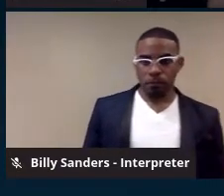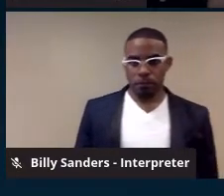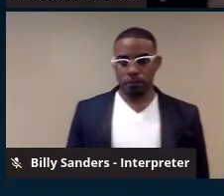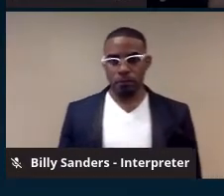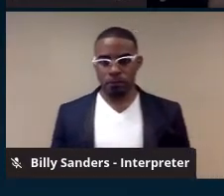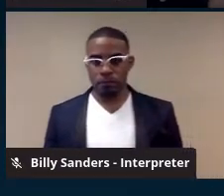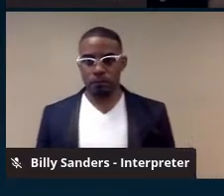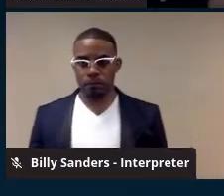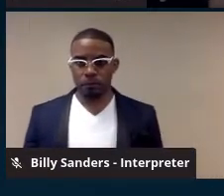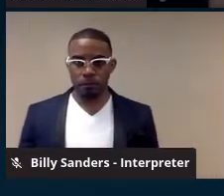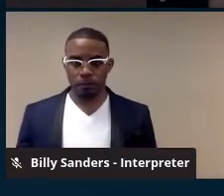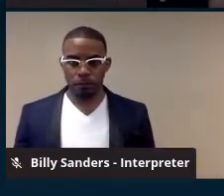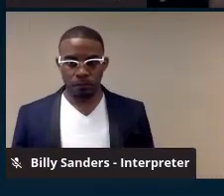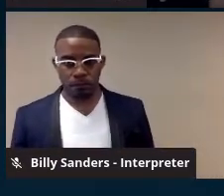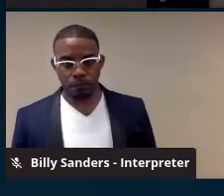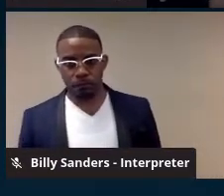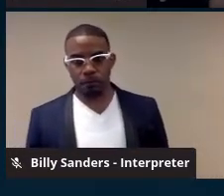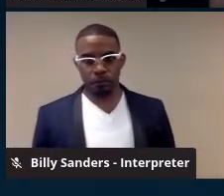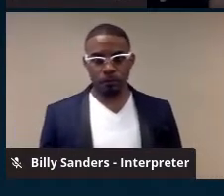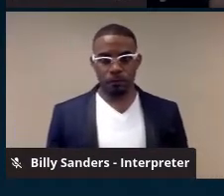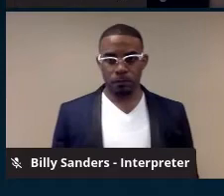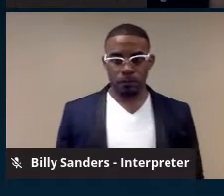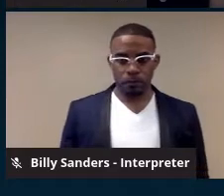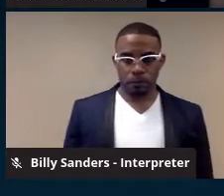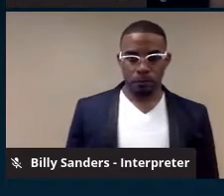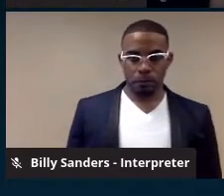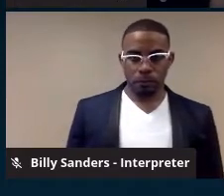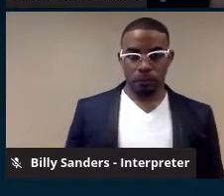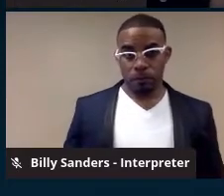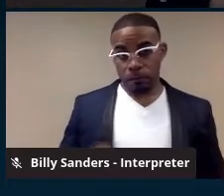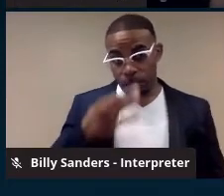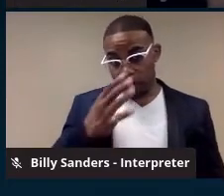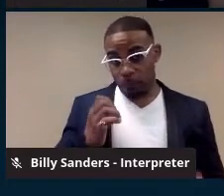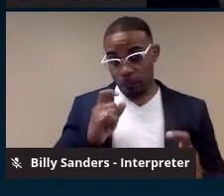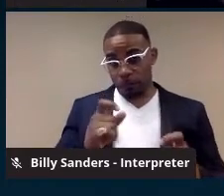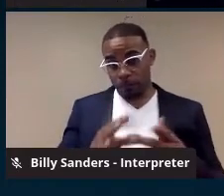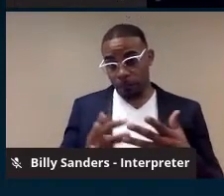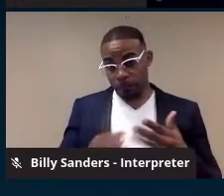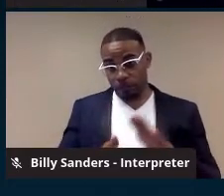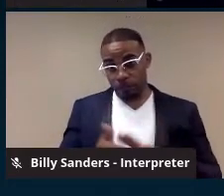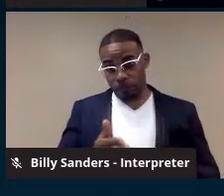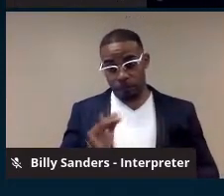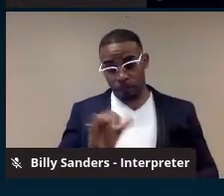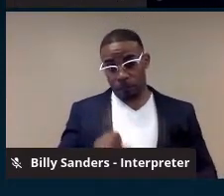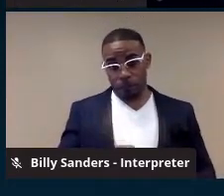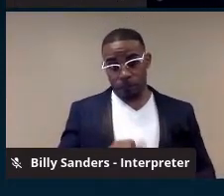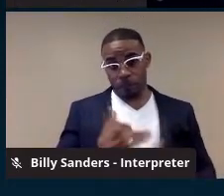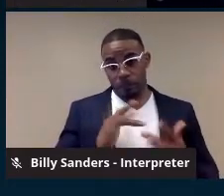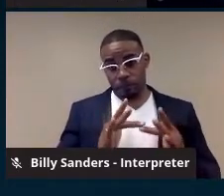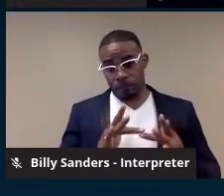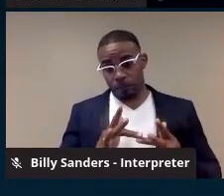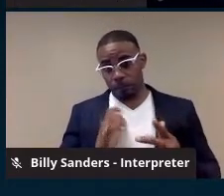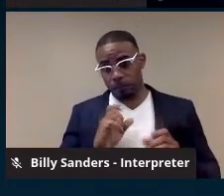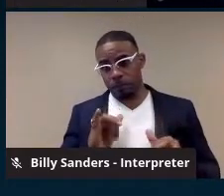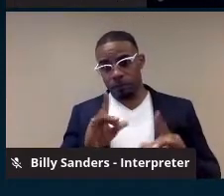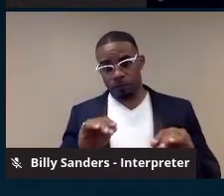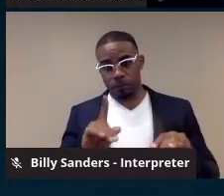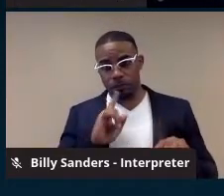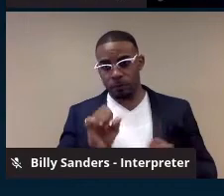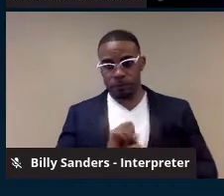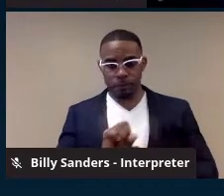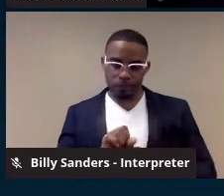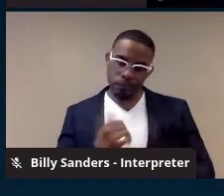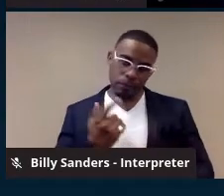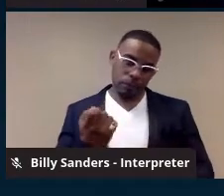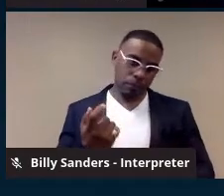Great, and hopefully soon it will give me the option to run it and show you how it works. But what I can do is have a